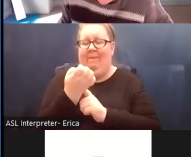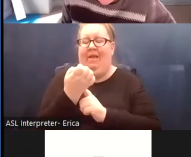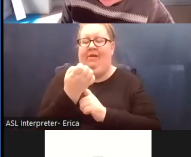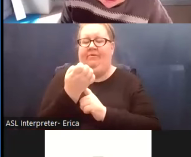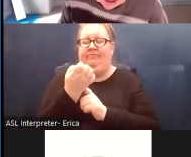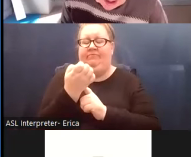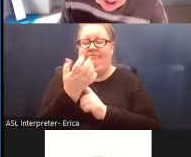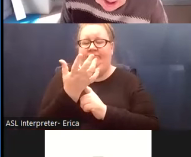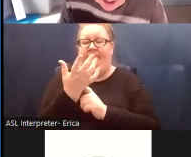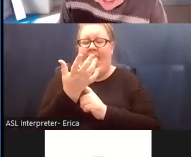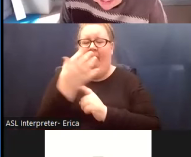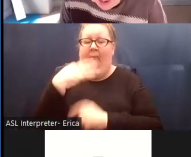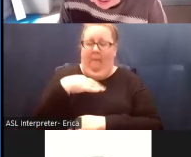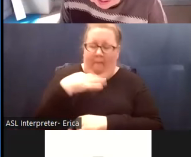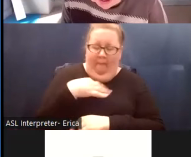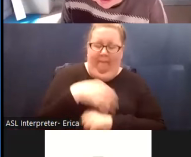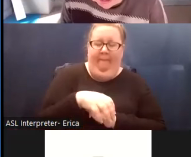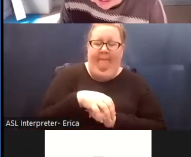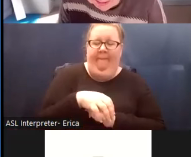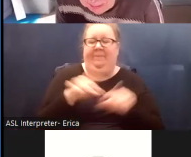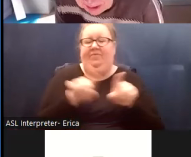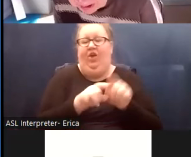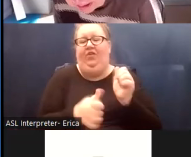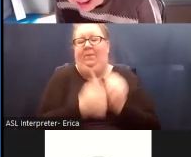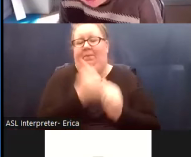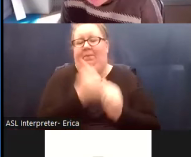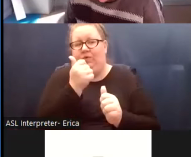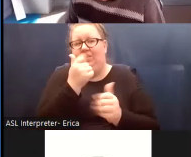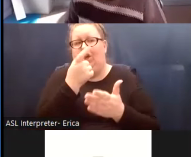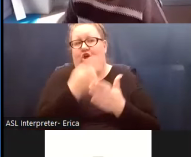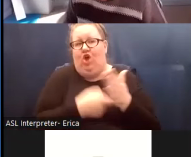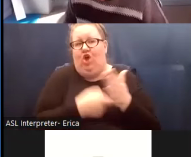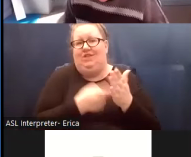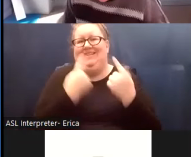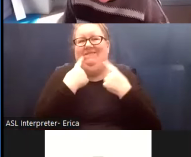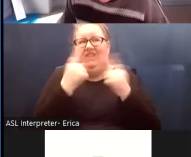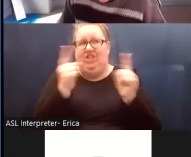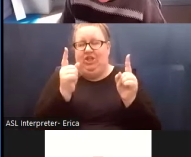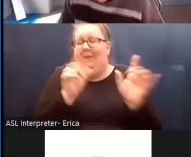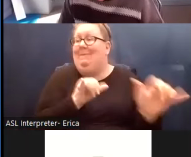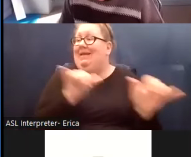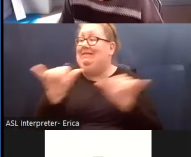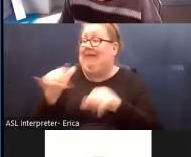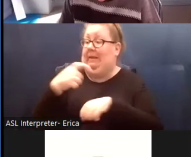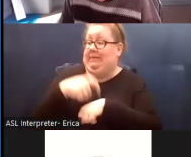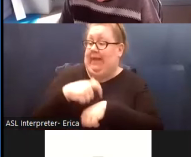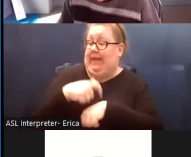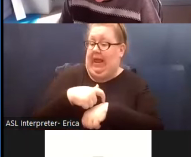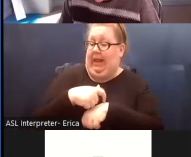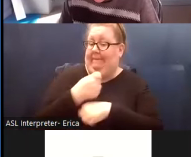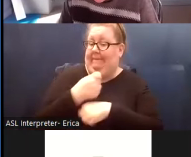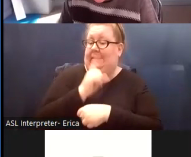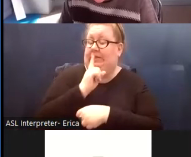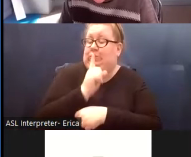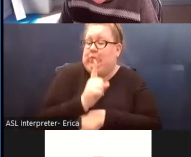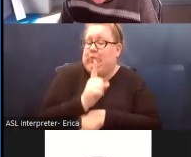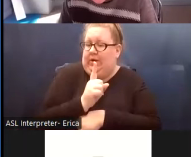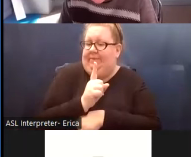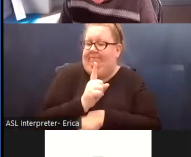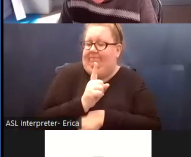also be most cost efficient. However, at the same time, making sure that